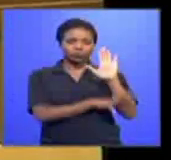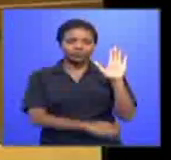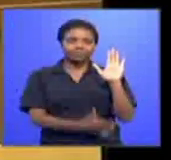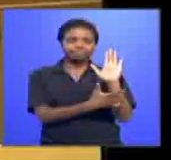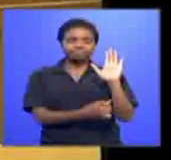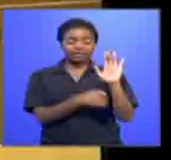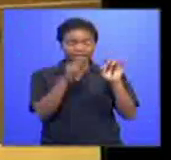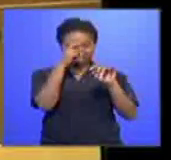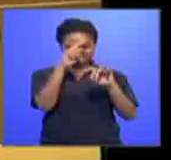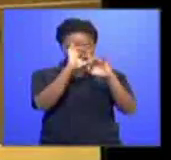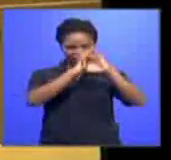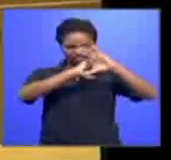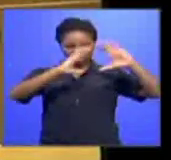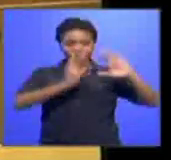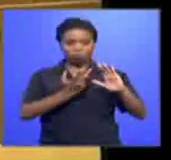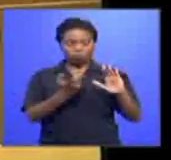vision